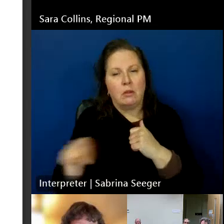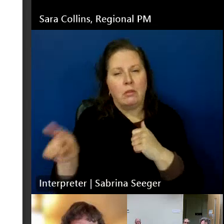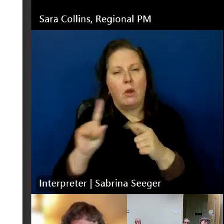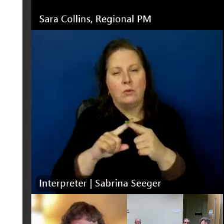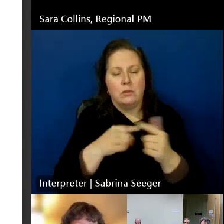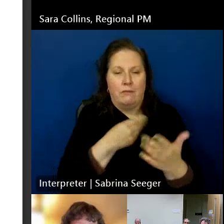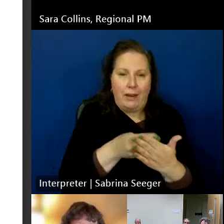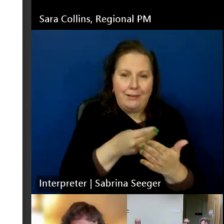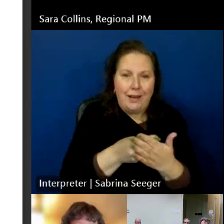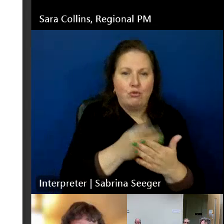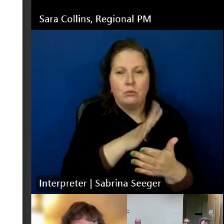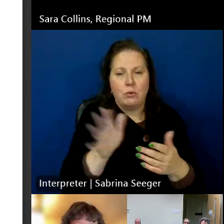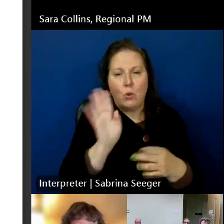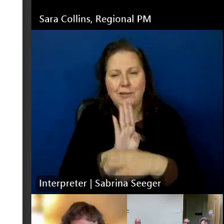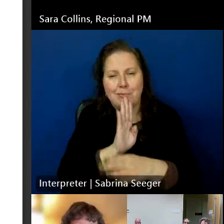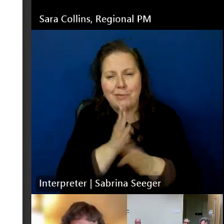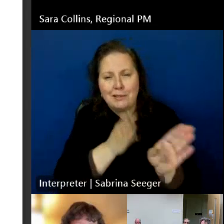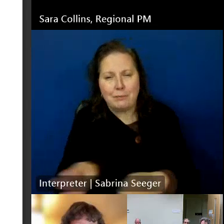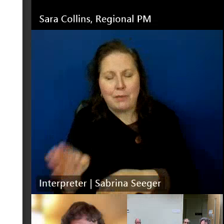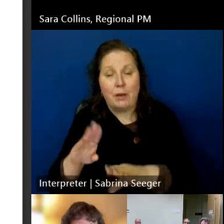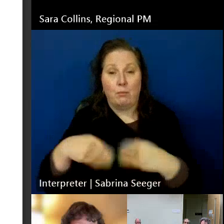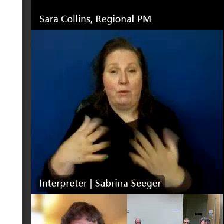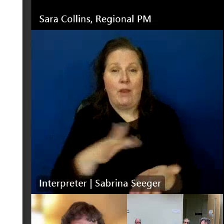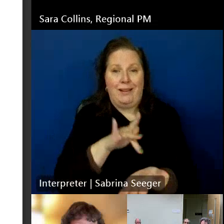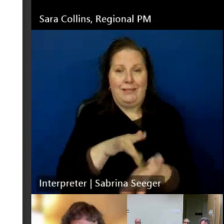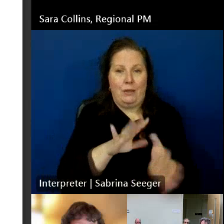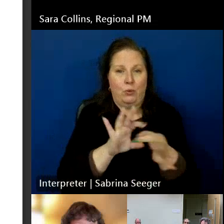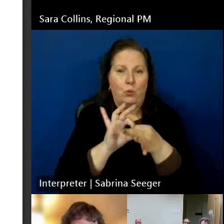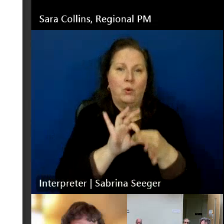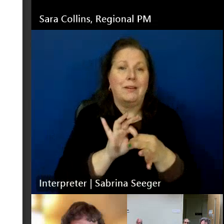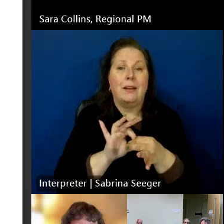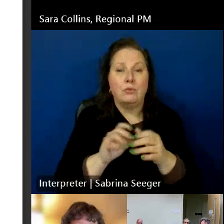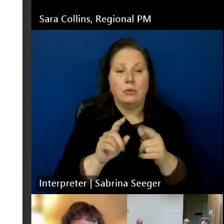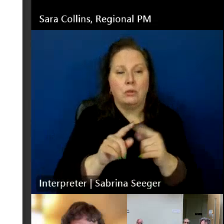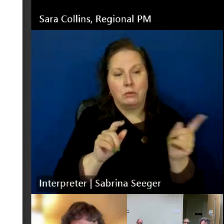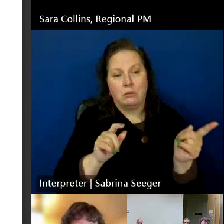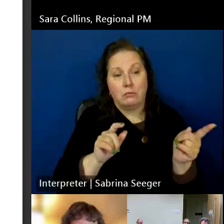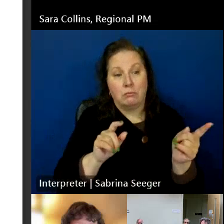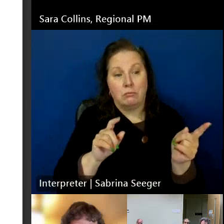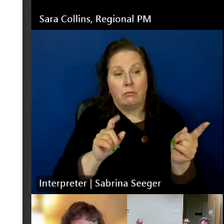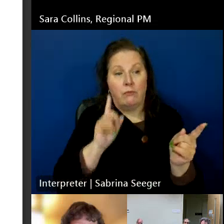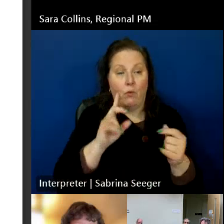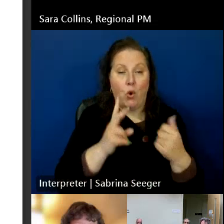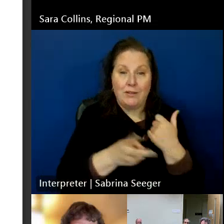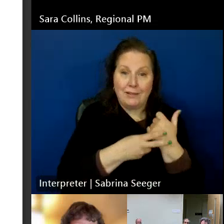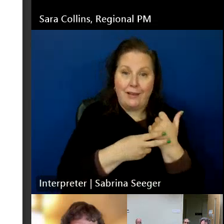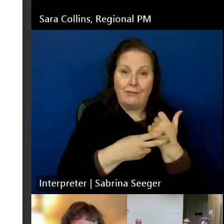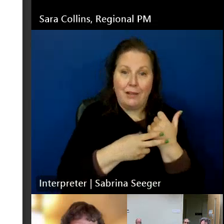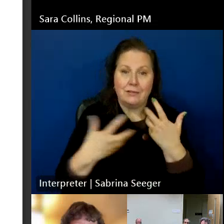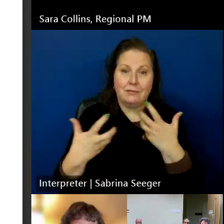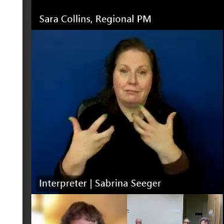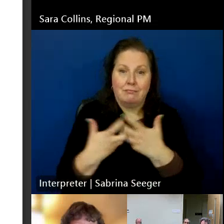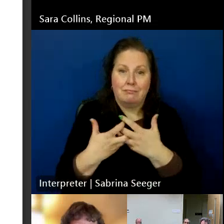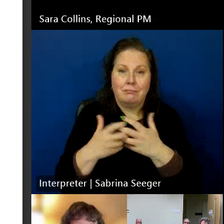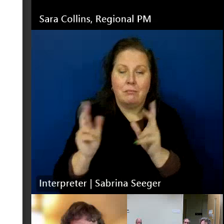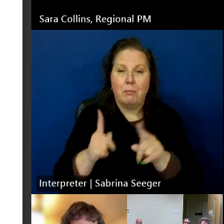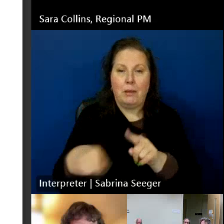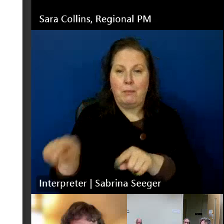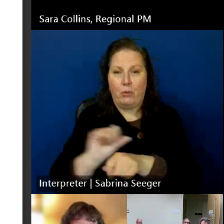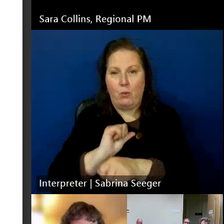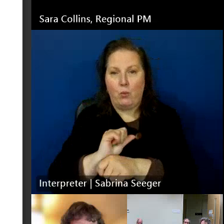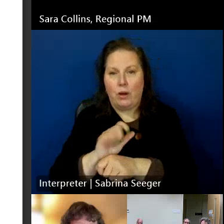business plans, and also providing a central coordination role to create savings and align people all working on